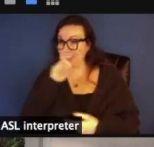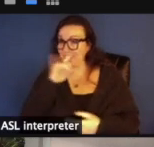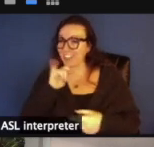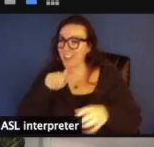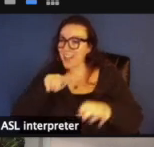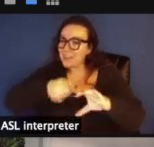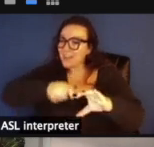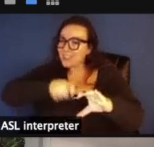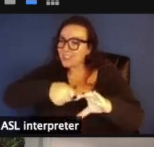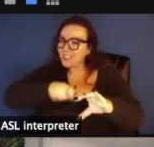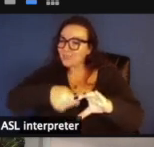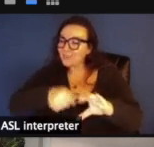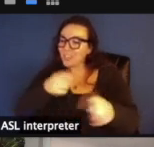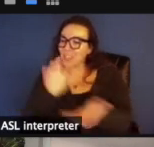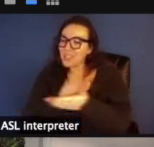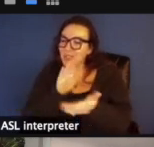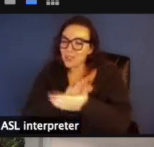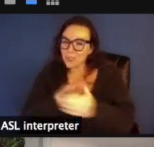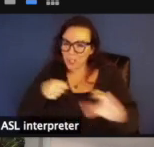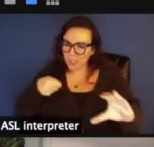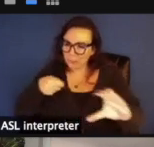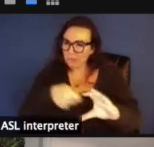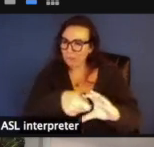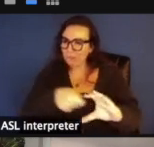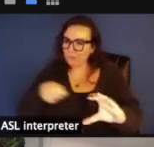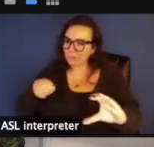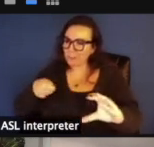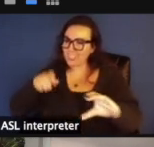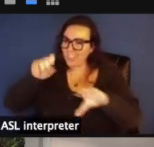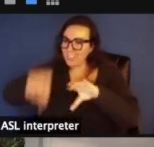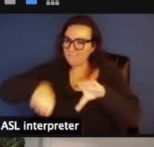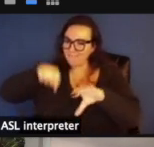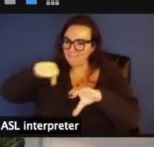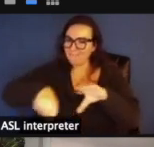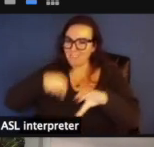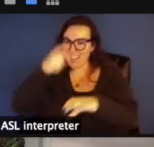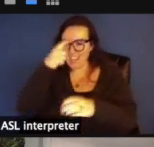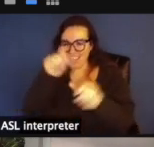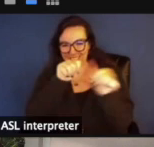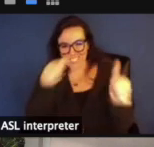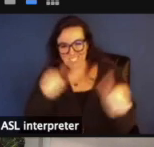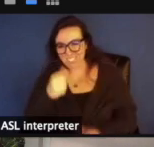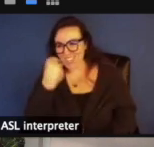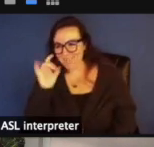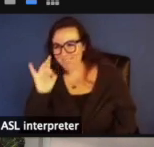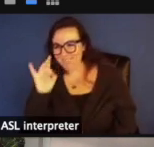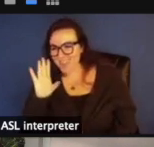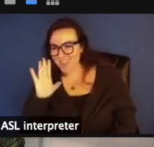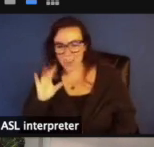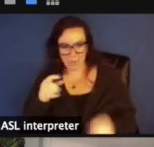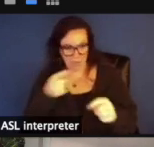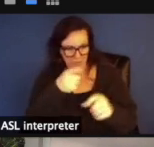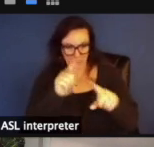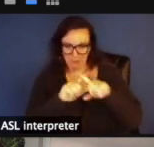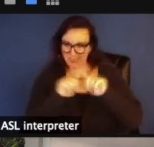school. I don't know if that's what it is. I just think the shape is very interesting. But these are two very different looking pieces, aren't